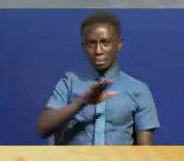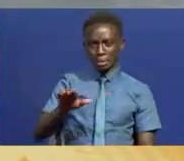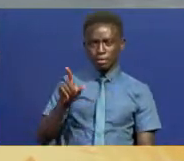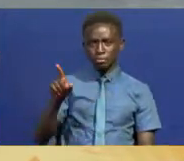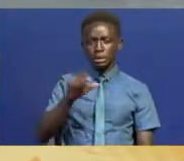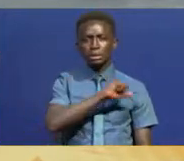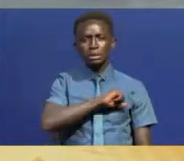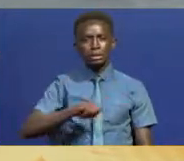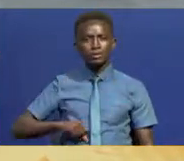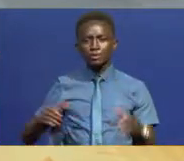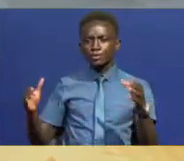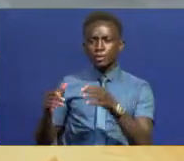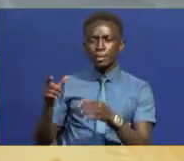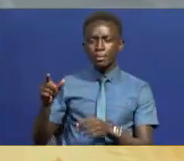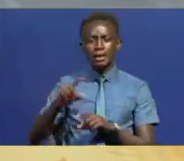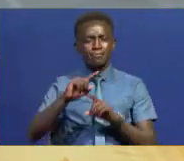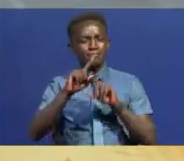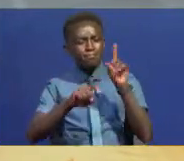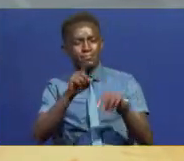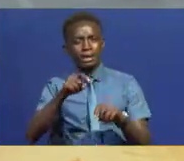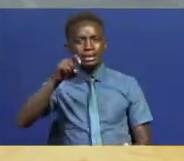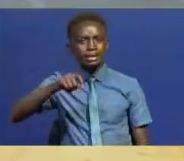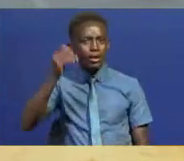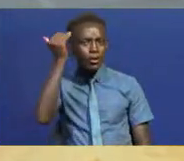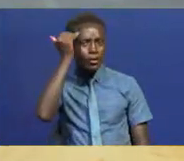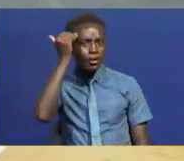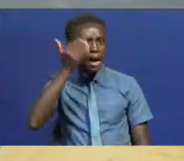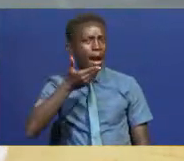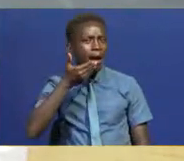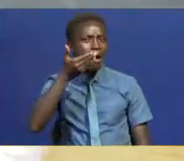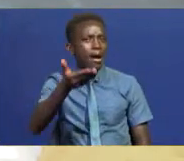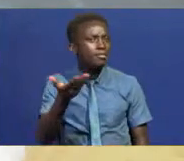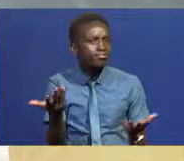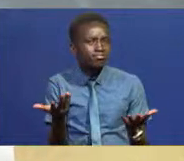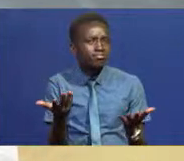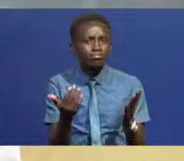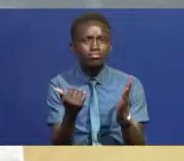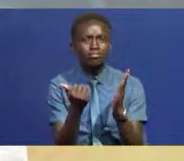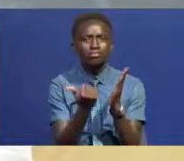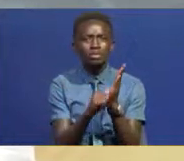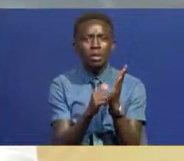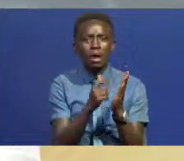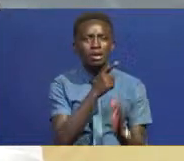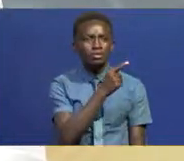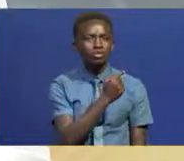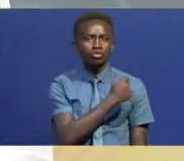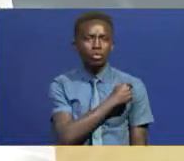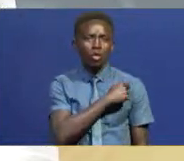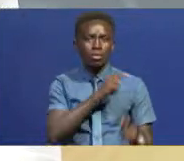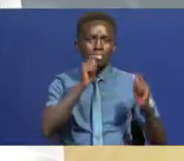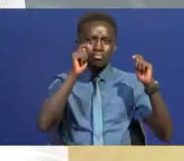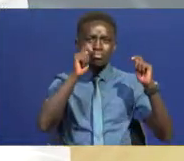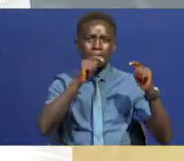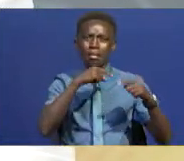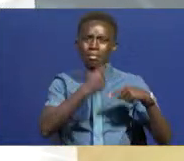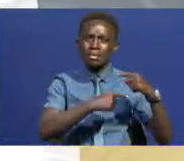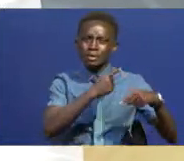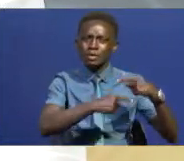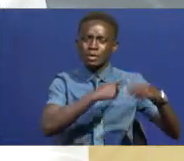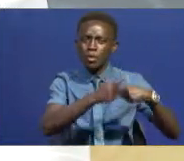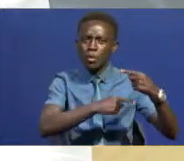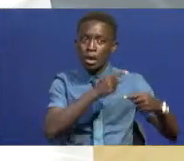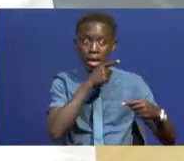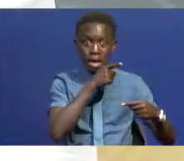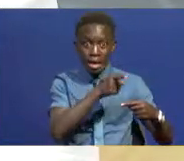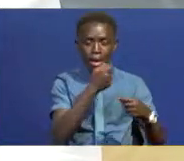answers on what happened to the extent of the doctor's strike that has